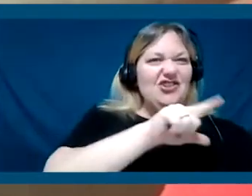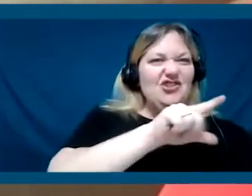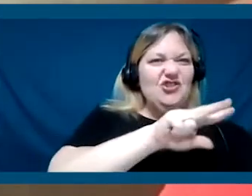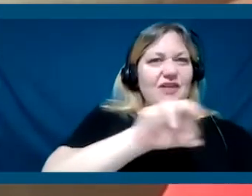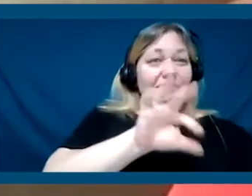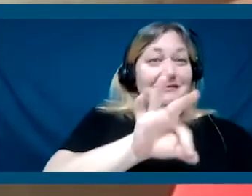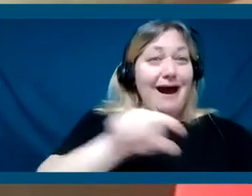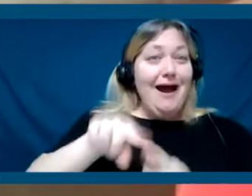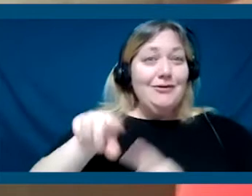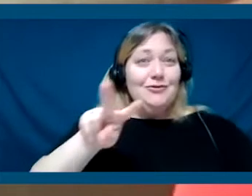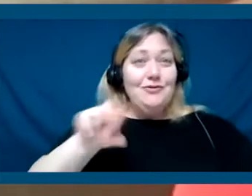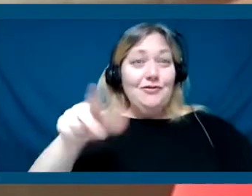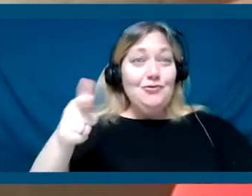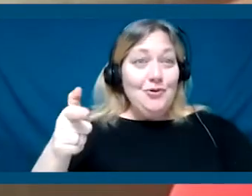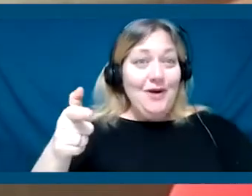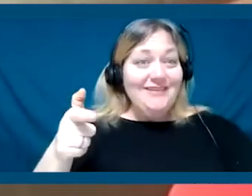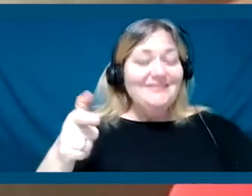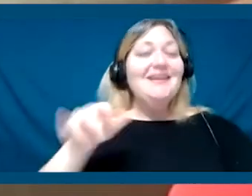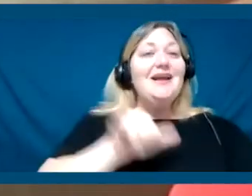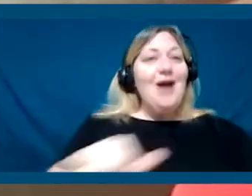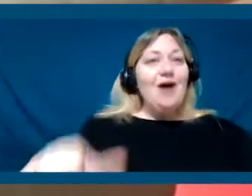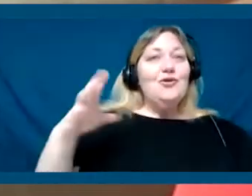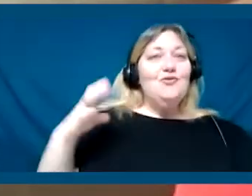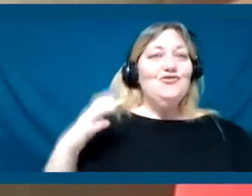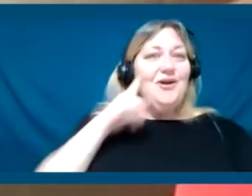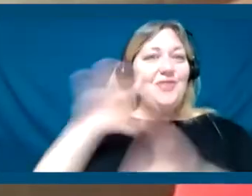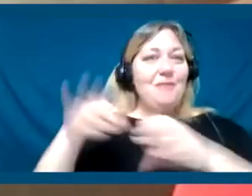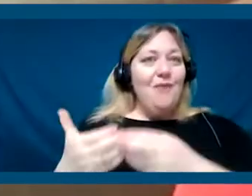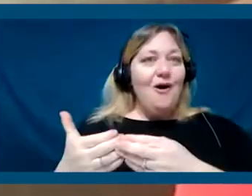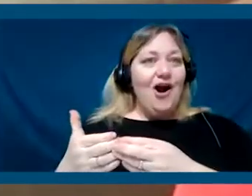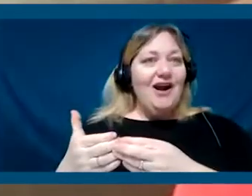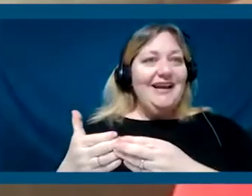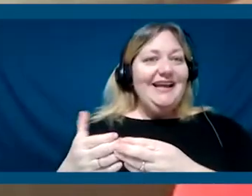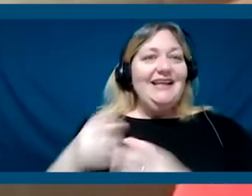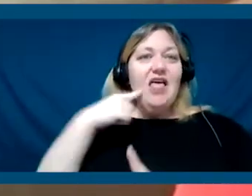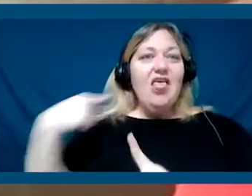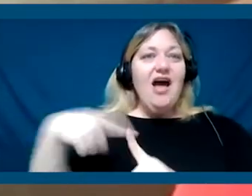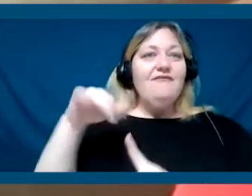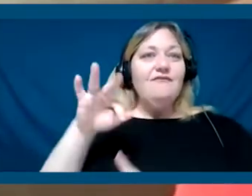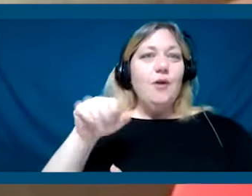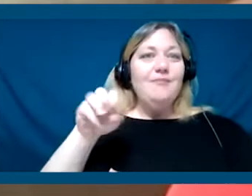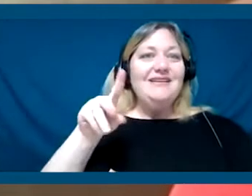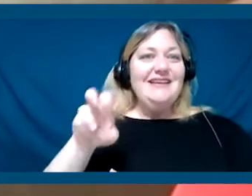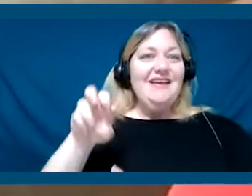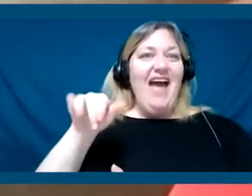to 2021, and also chaired the party's Affirmative